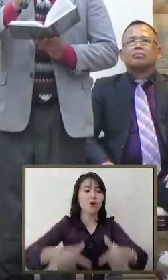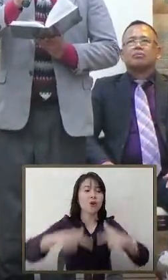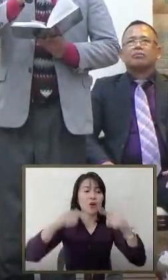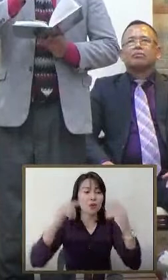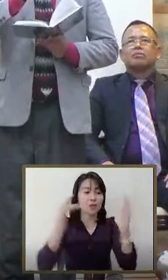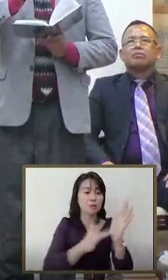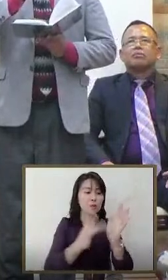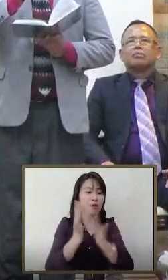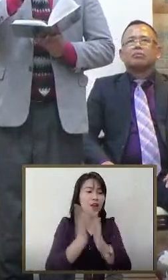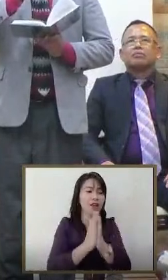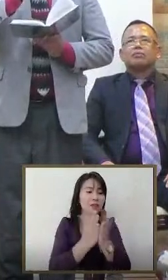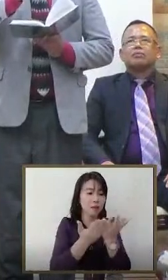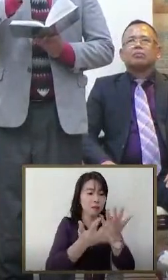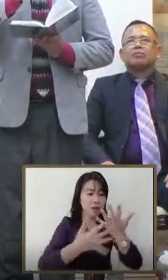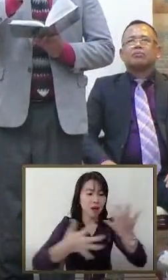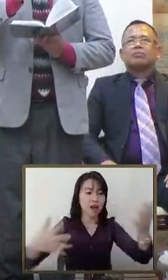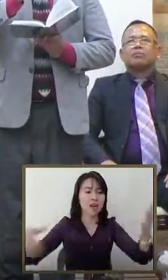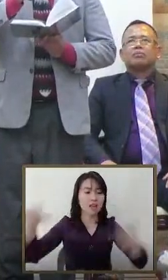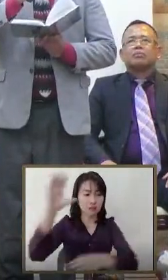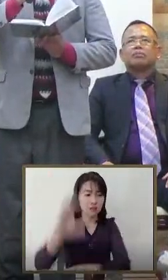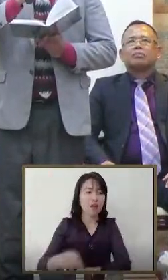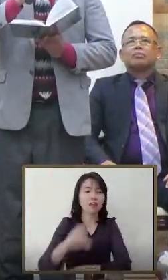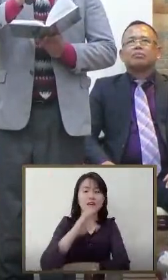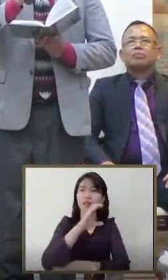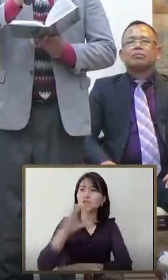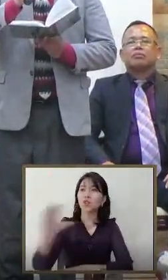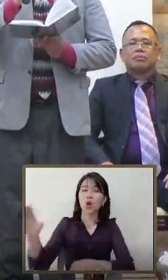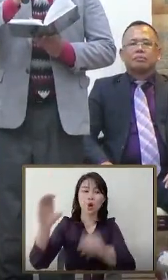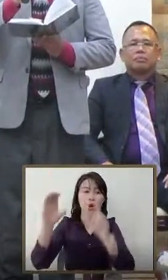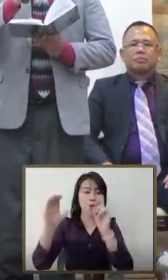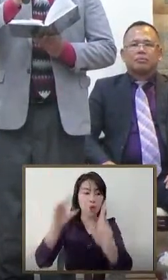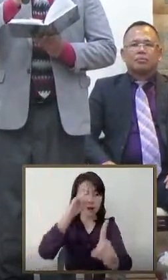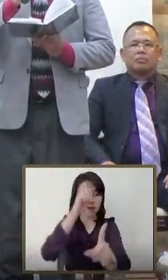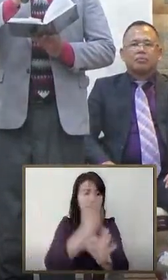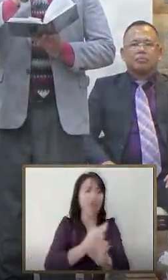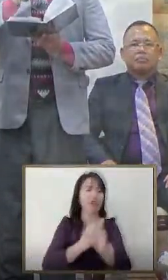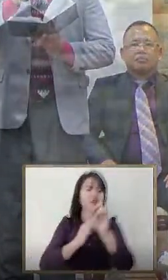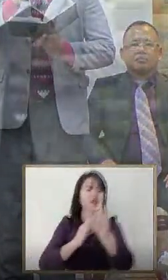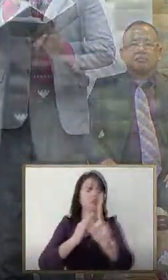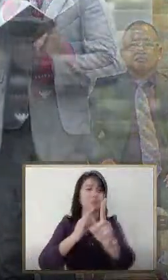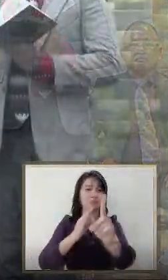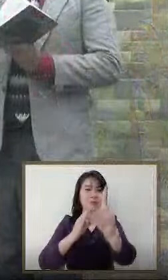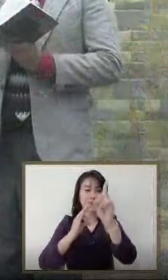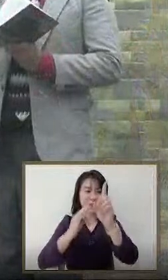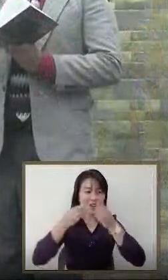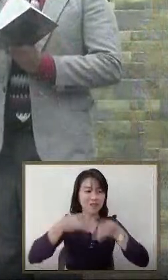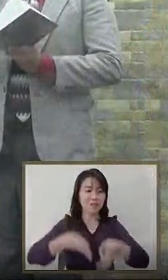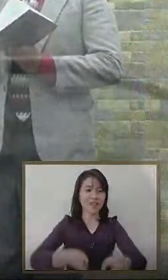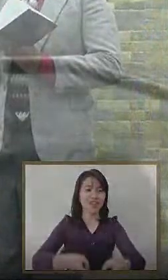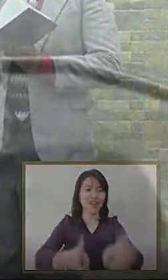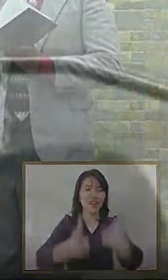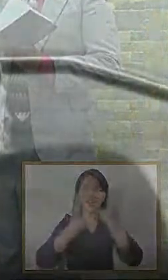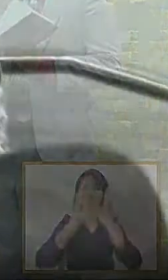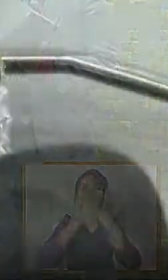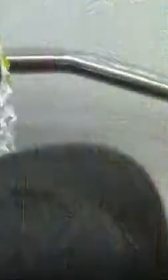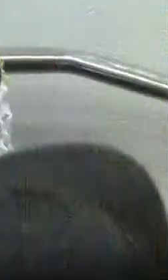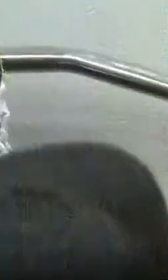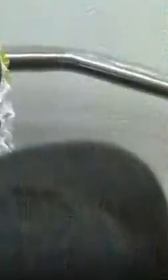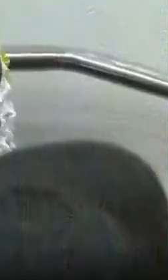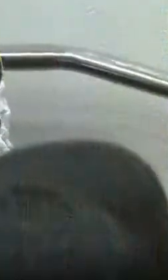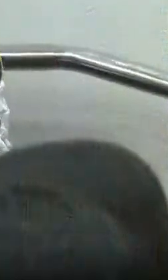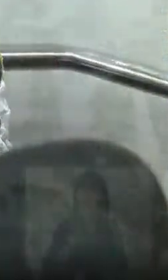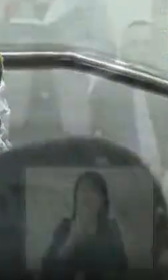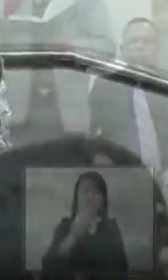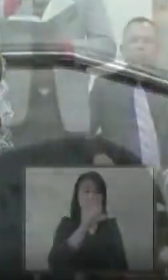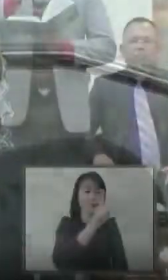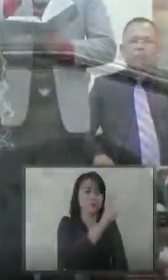for. The book and the blood and the rugged cross. One faith, one way,